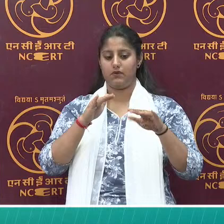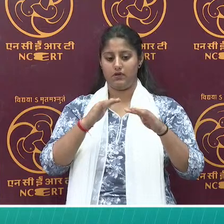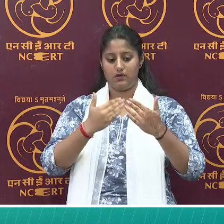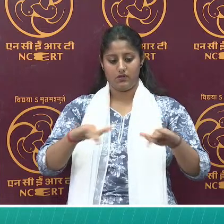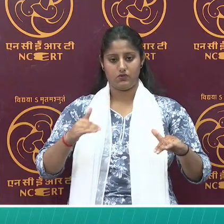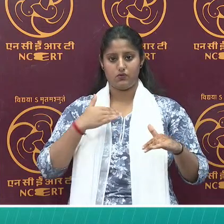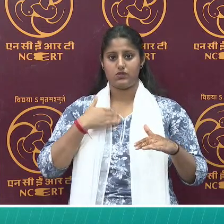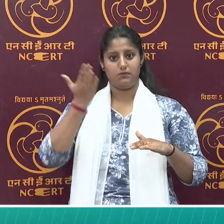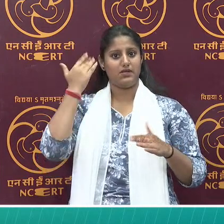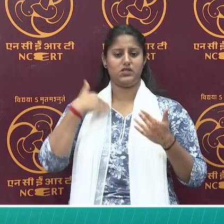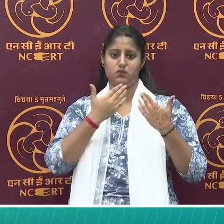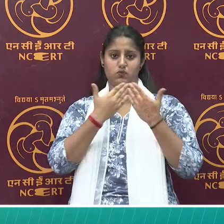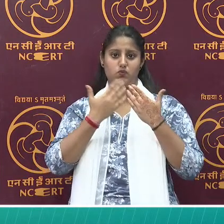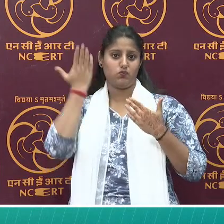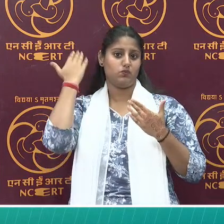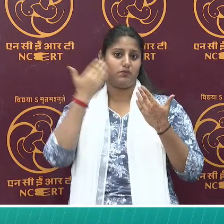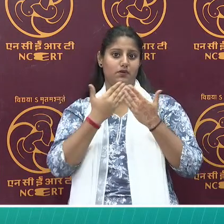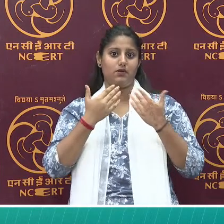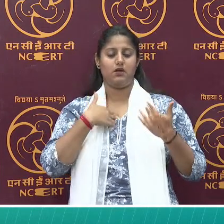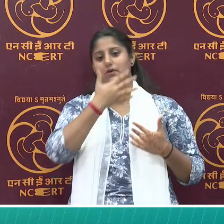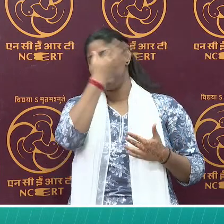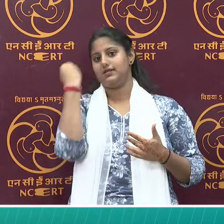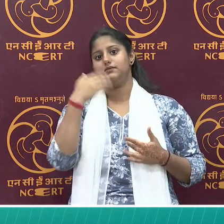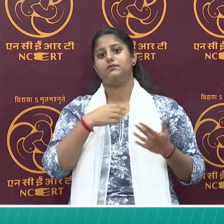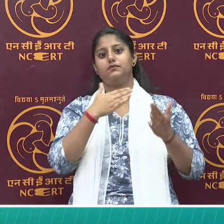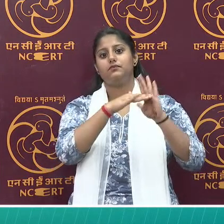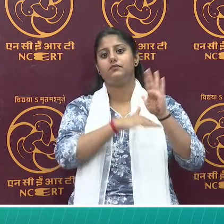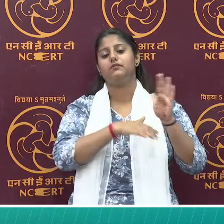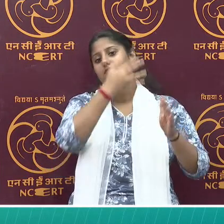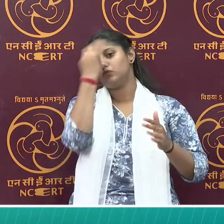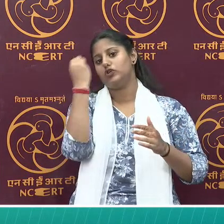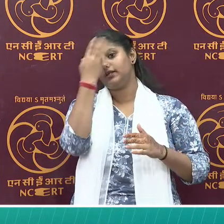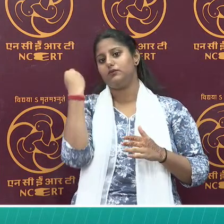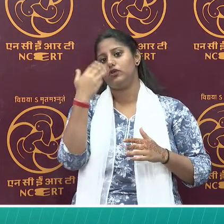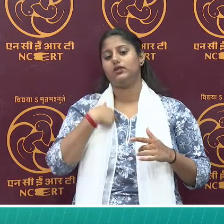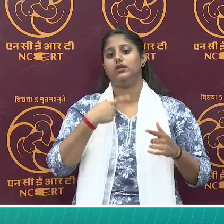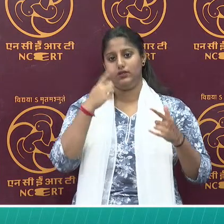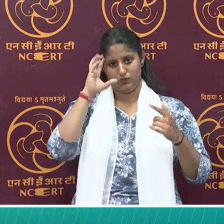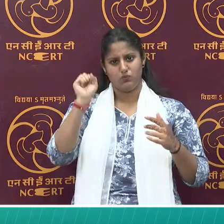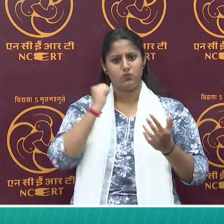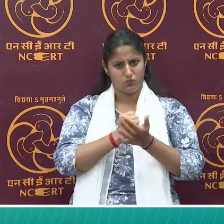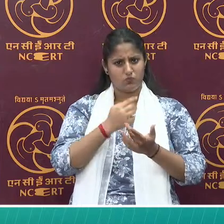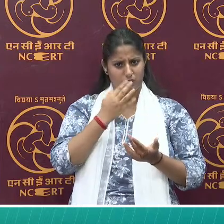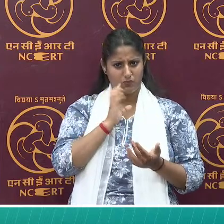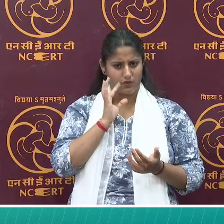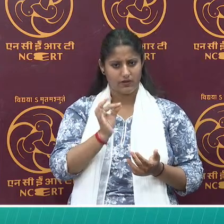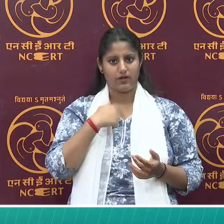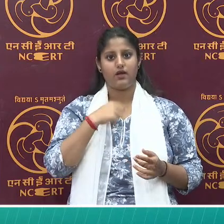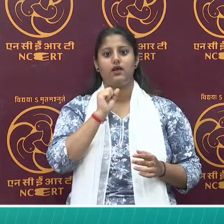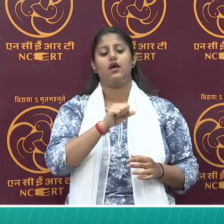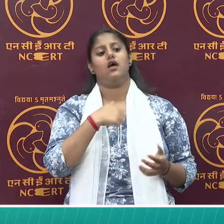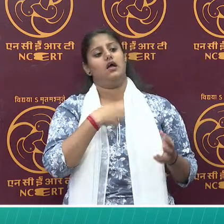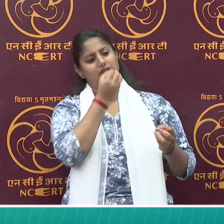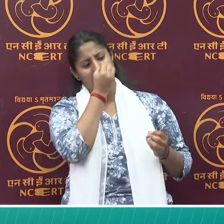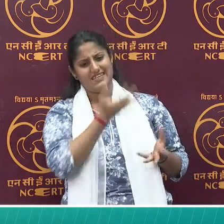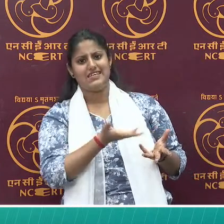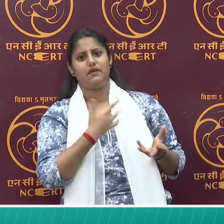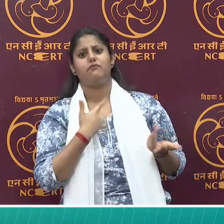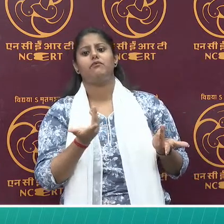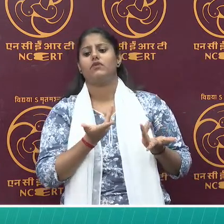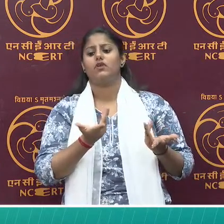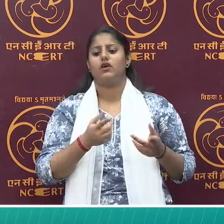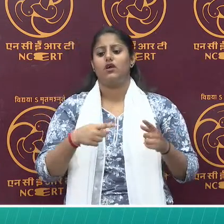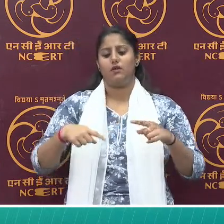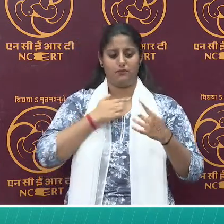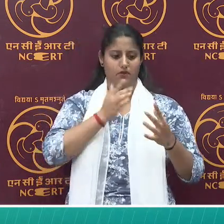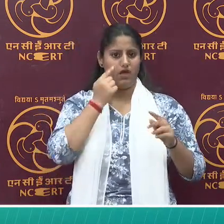Since when I was in the school, I used to forget these steps. So that's very easy. You just need to think of a plain ground.